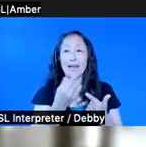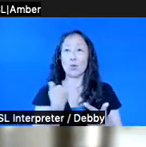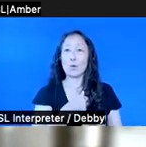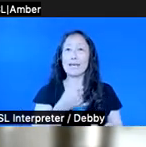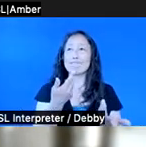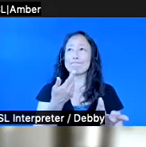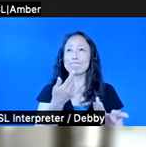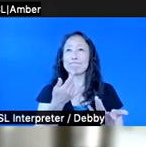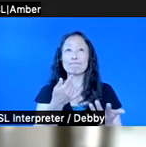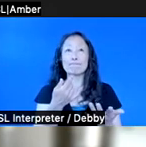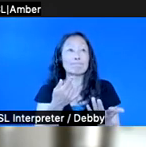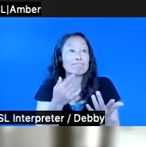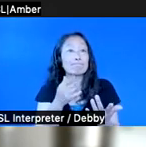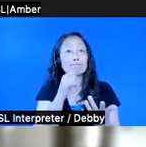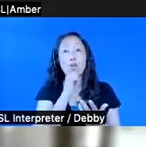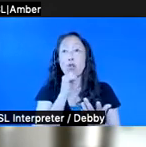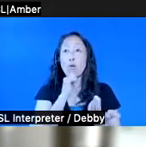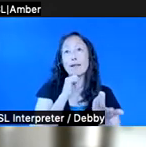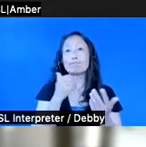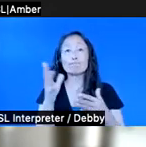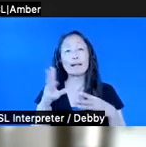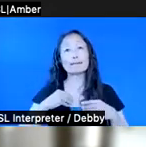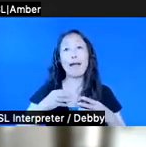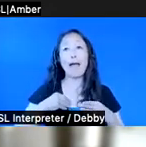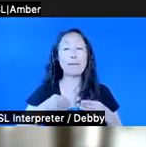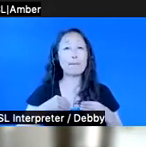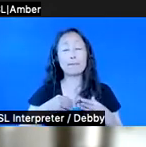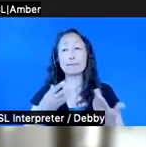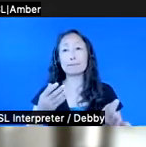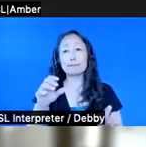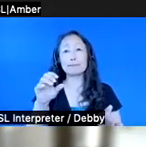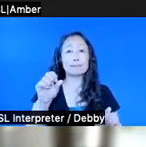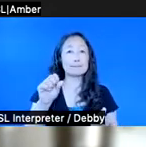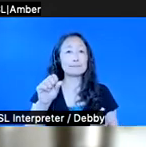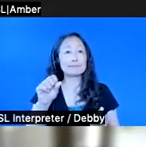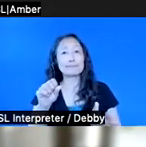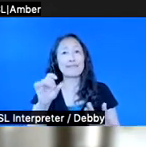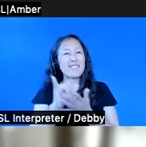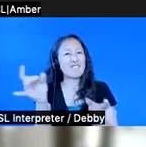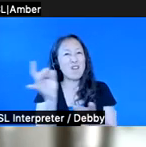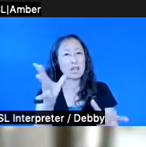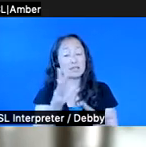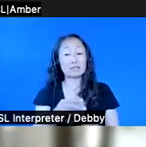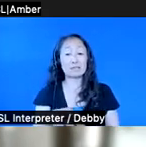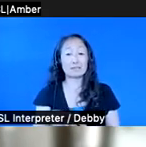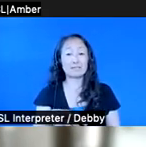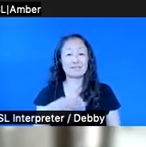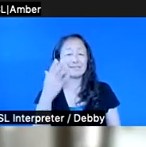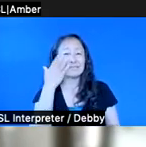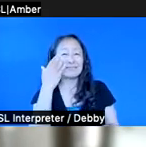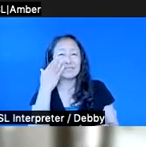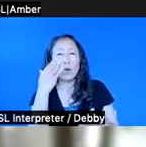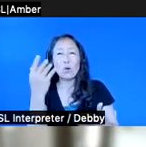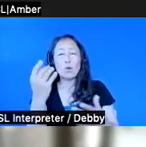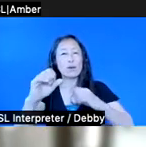commercialness of sexuality, right? Like you can't even buy an iced tea without a woman, you know, laying on a beach like